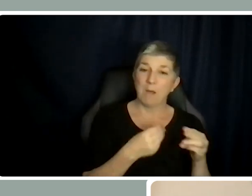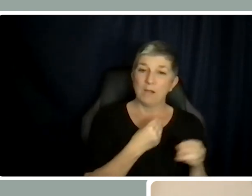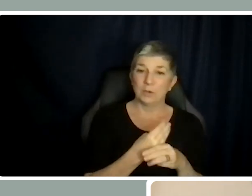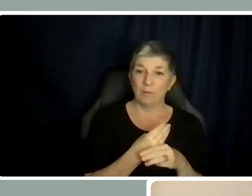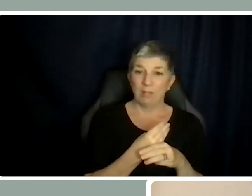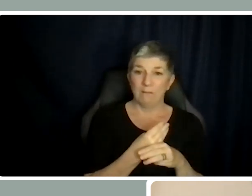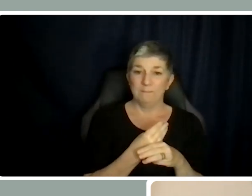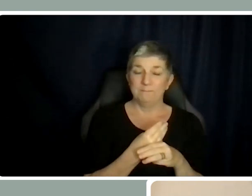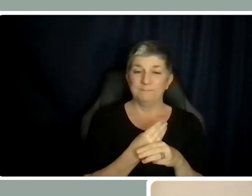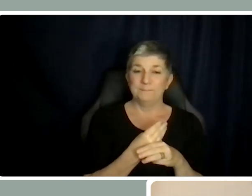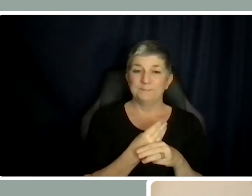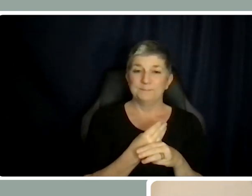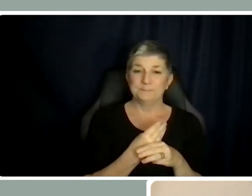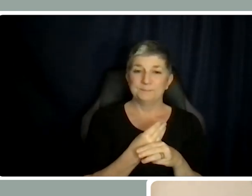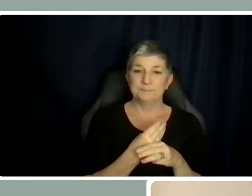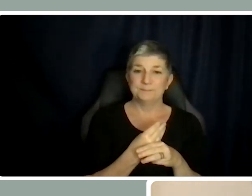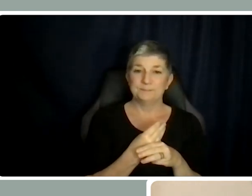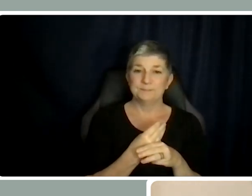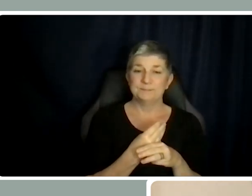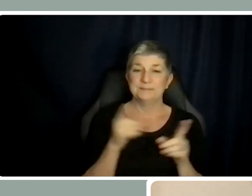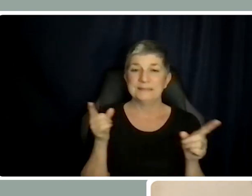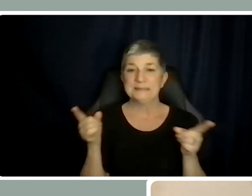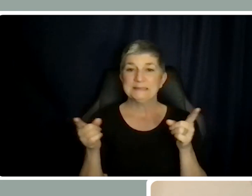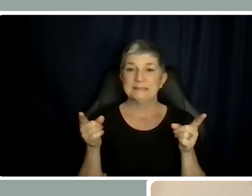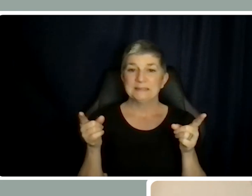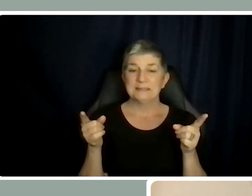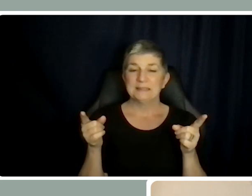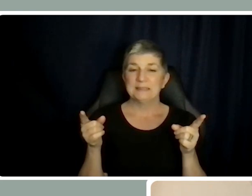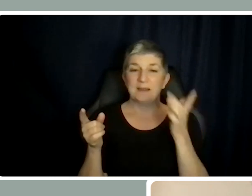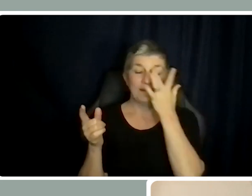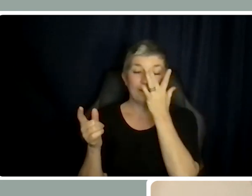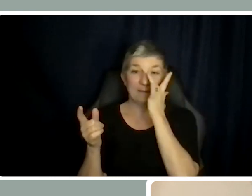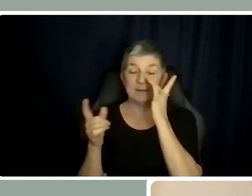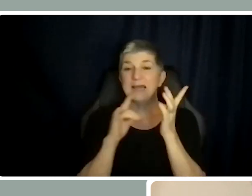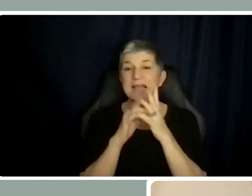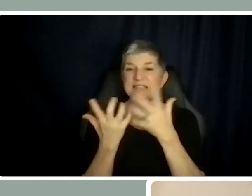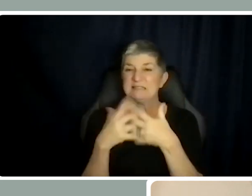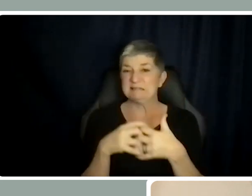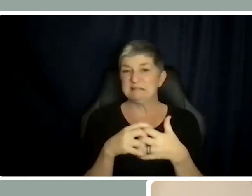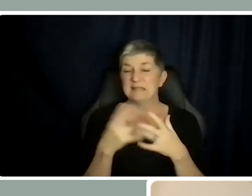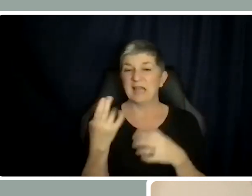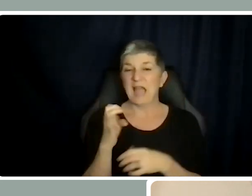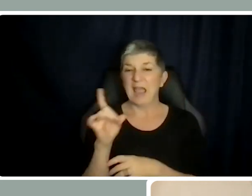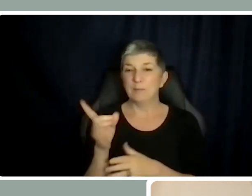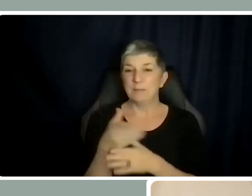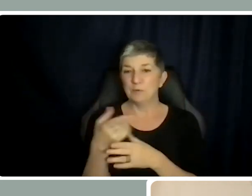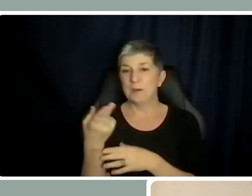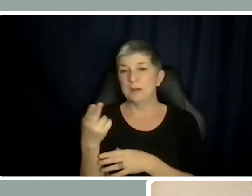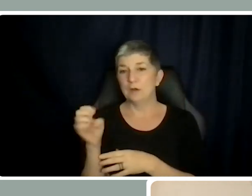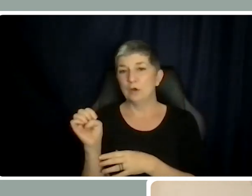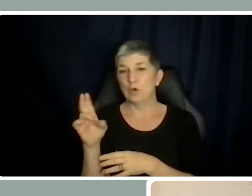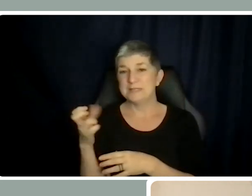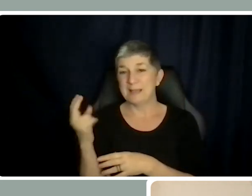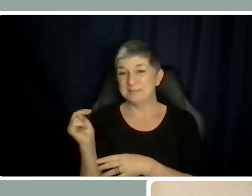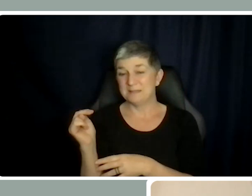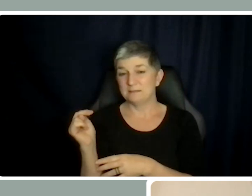DM1. And so it's kind of a hybrid between a Herceptin like